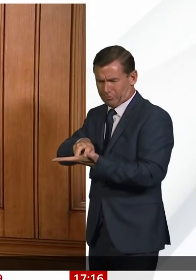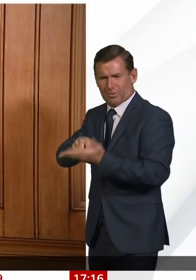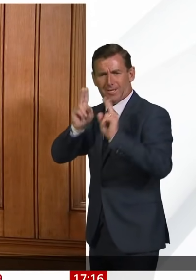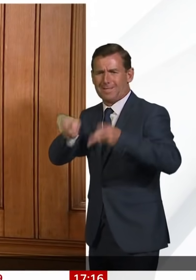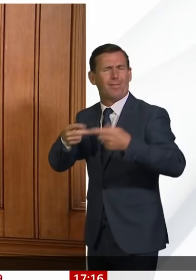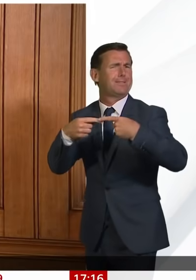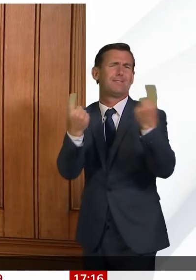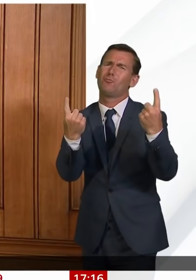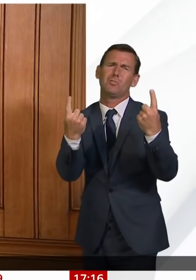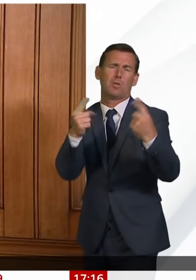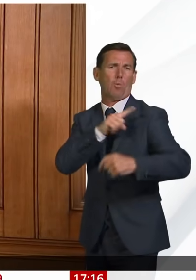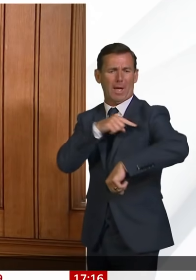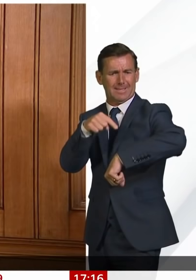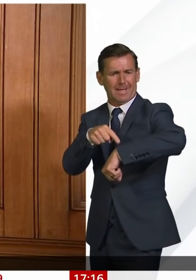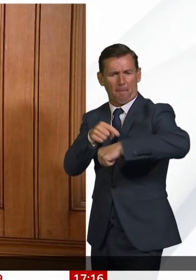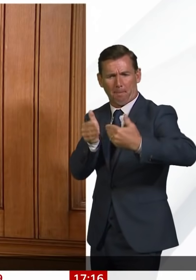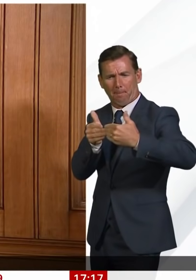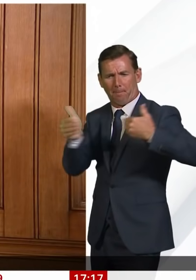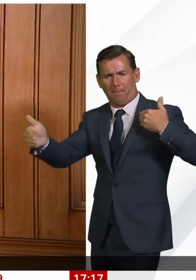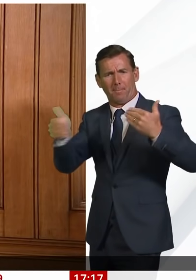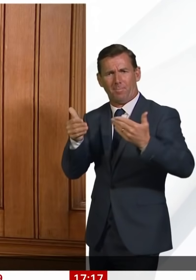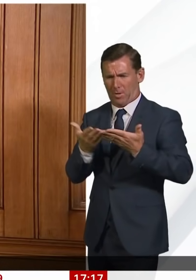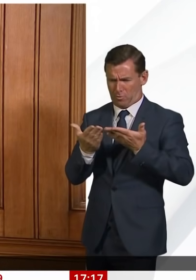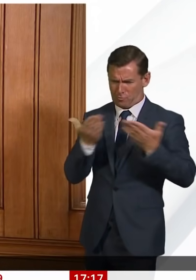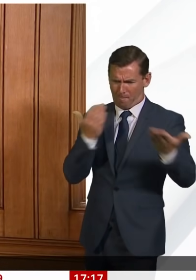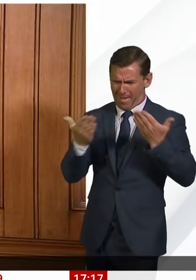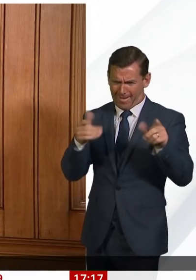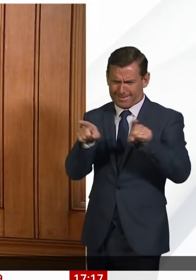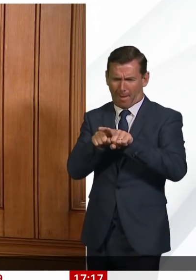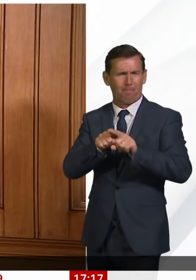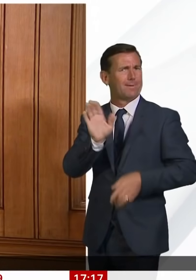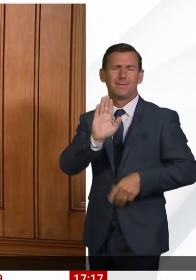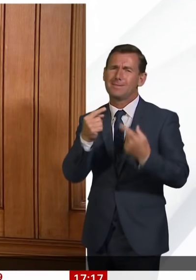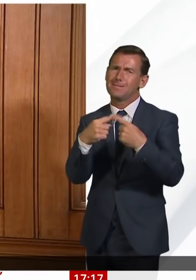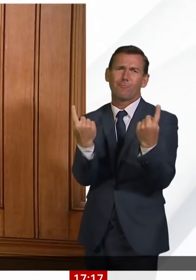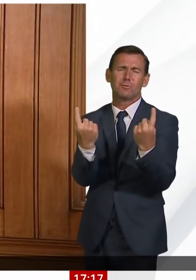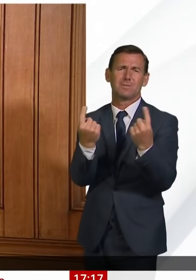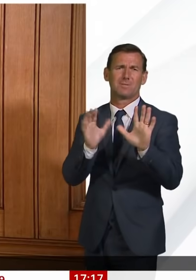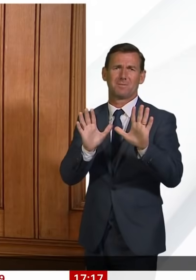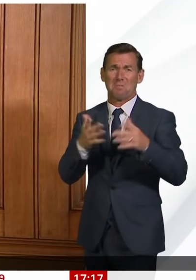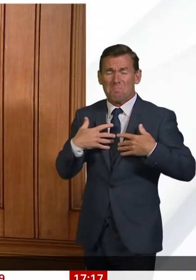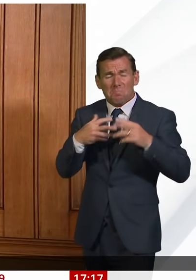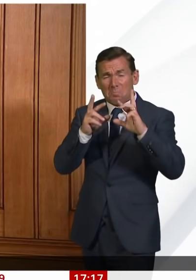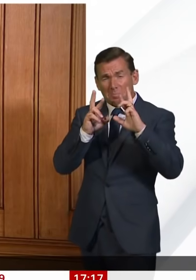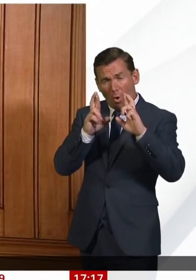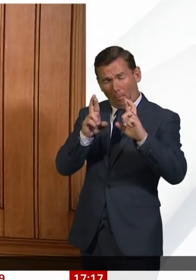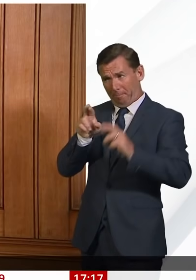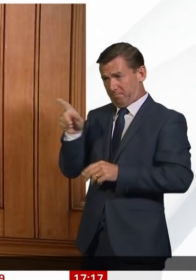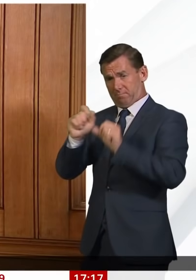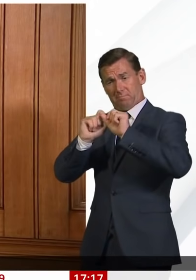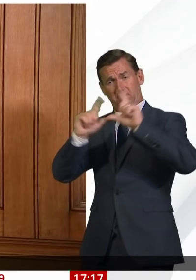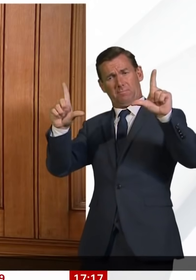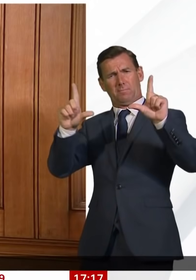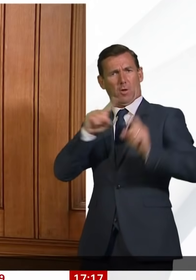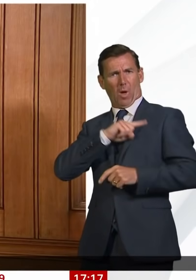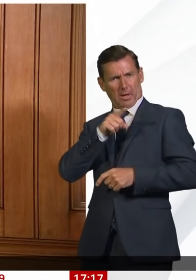We're comparing apples with pears on this particular slide. But it does, I hope, help you understand the